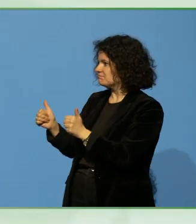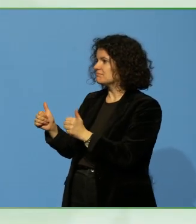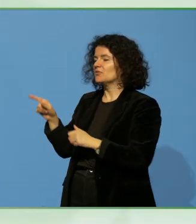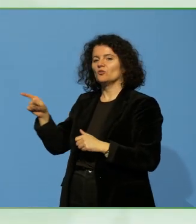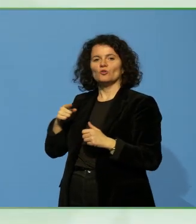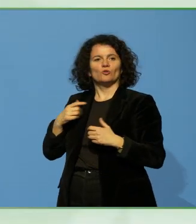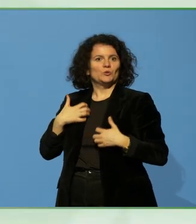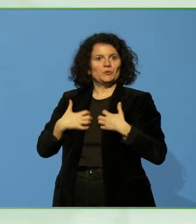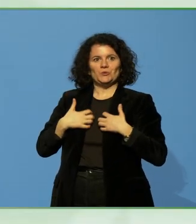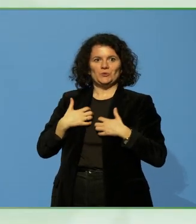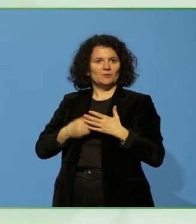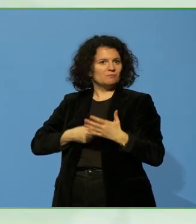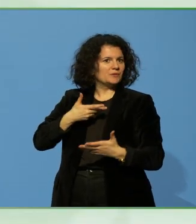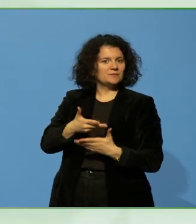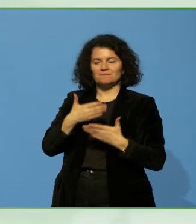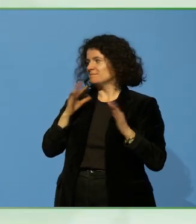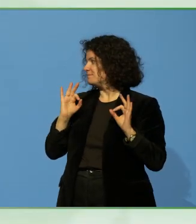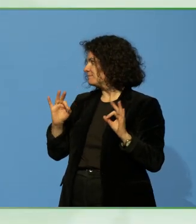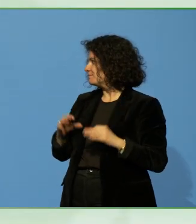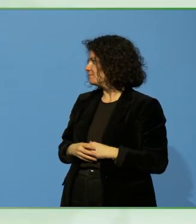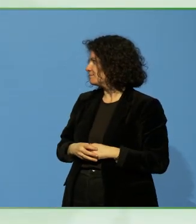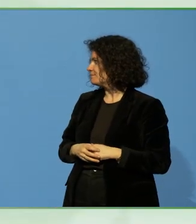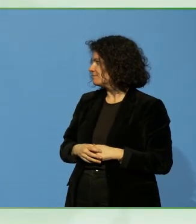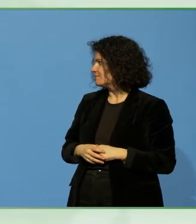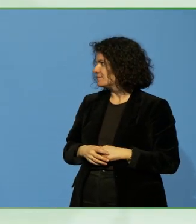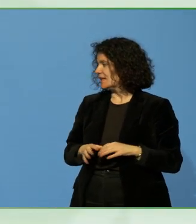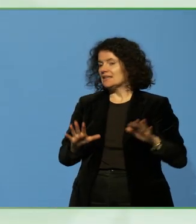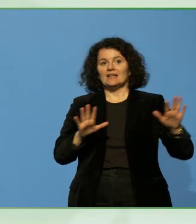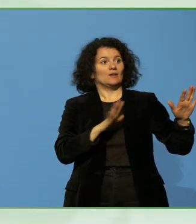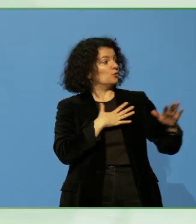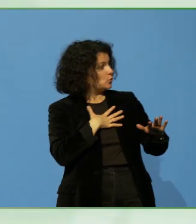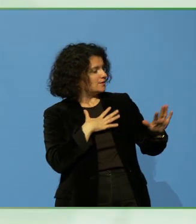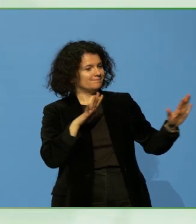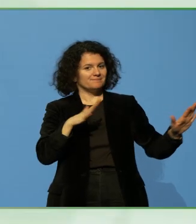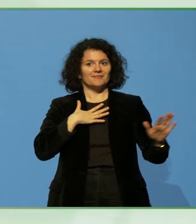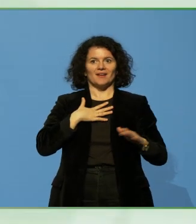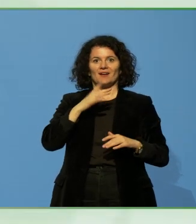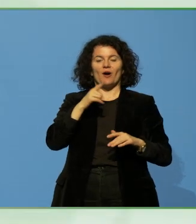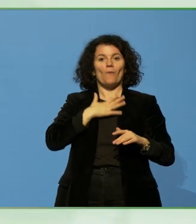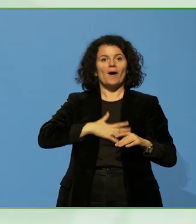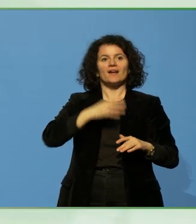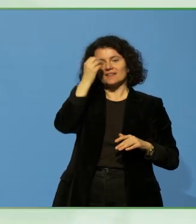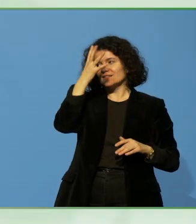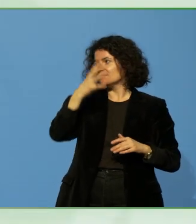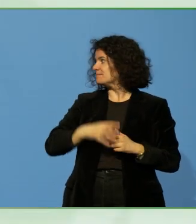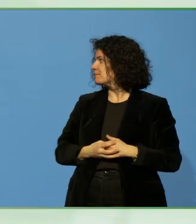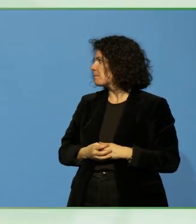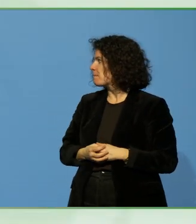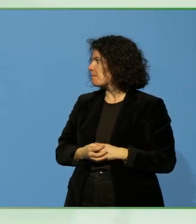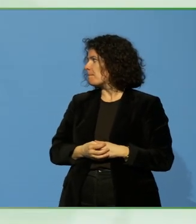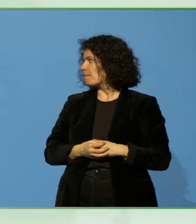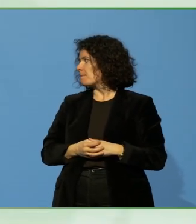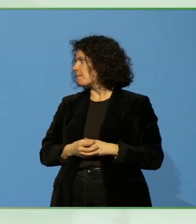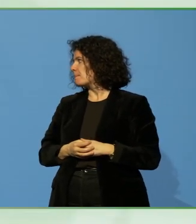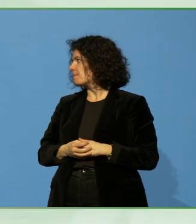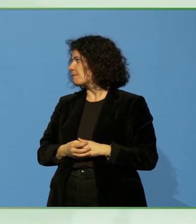passion. Oh, one remark. No, I just wanted to one closing remark from